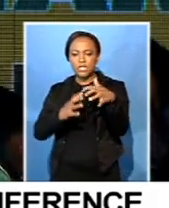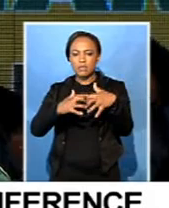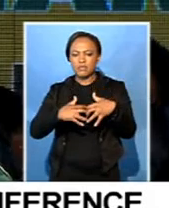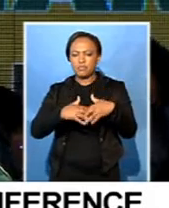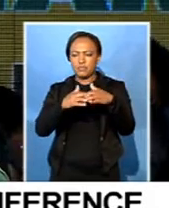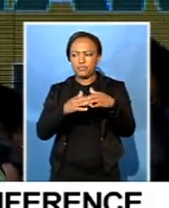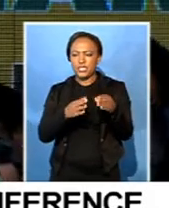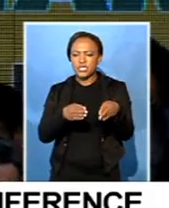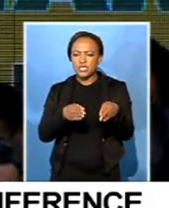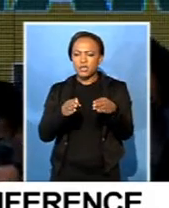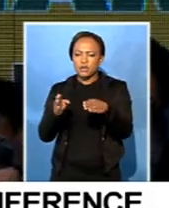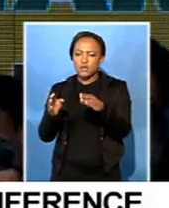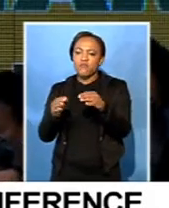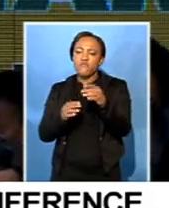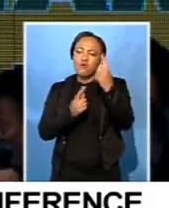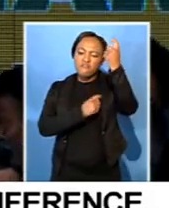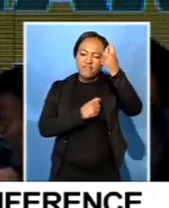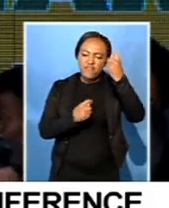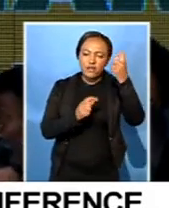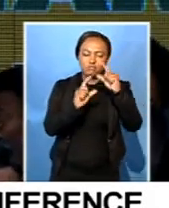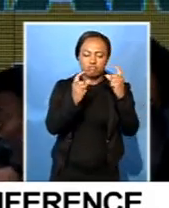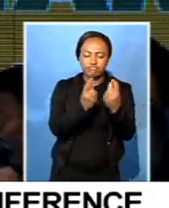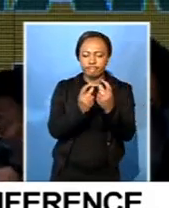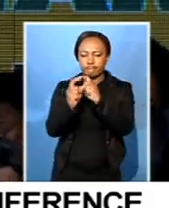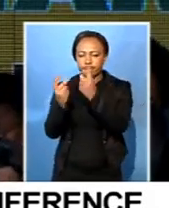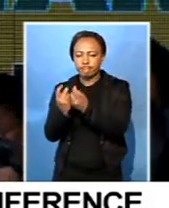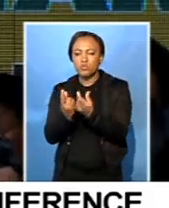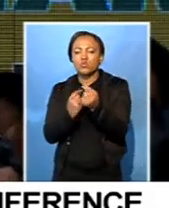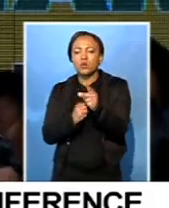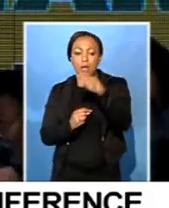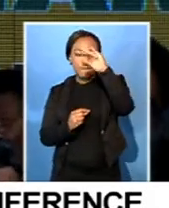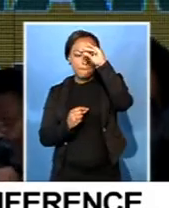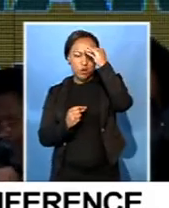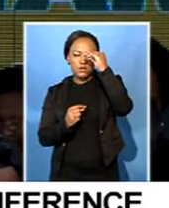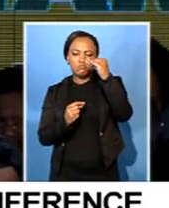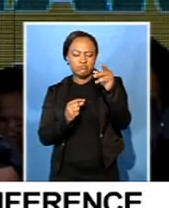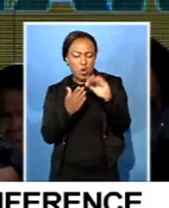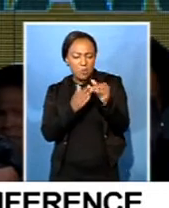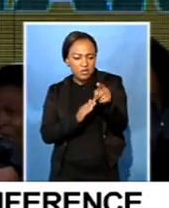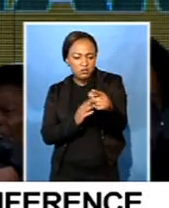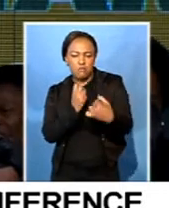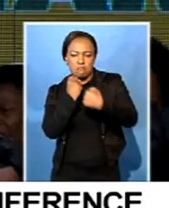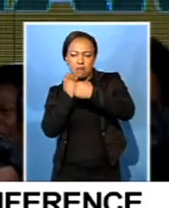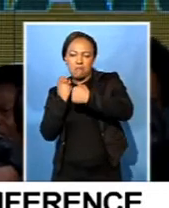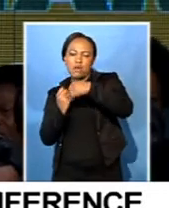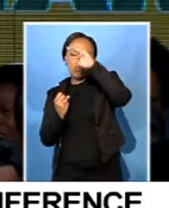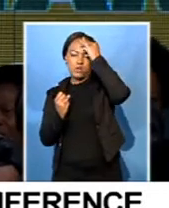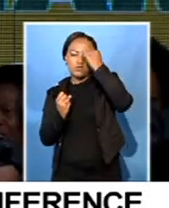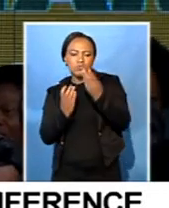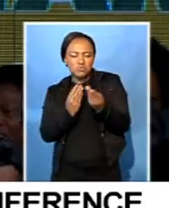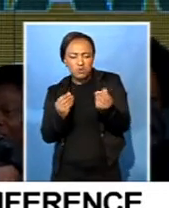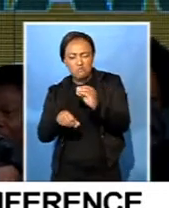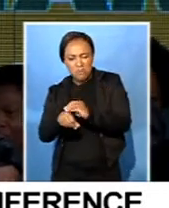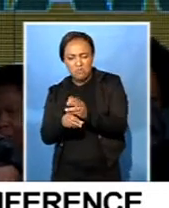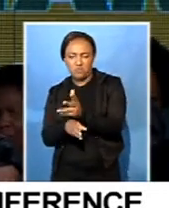village committees to support the police in dealing with this problem.